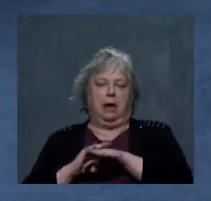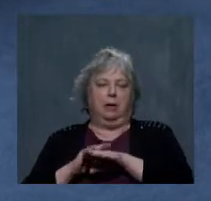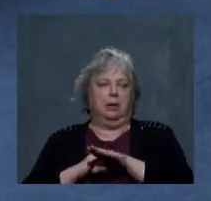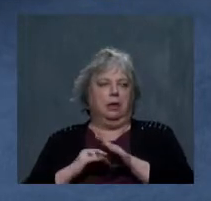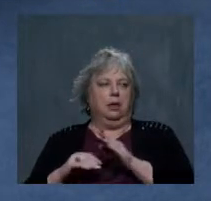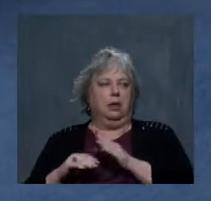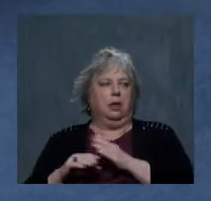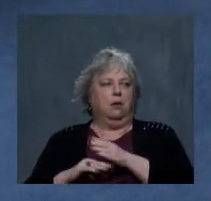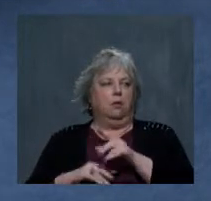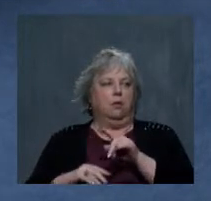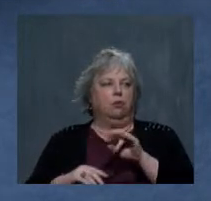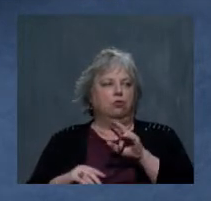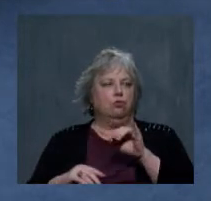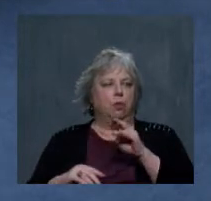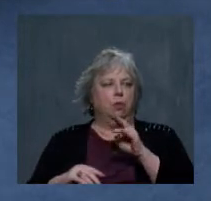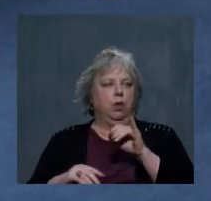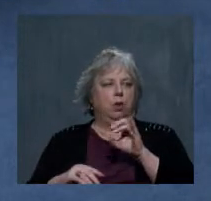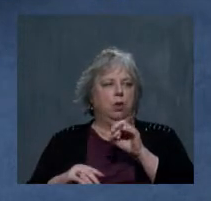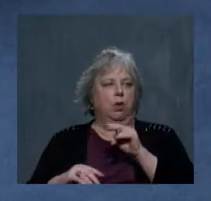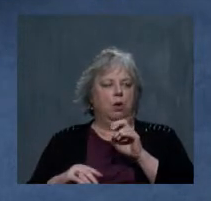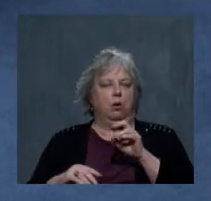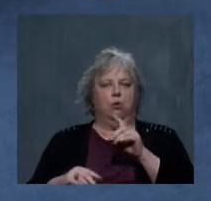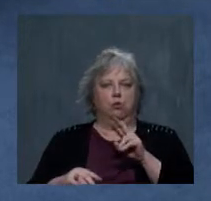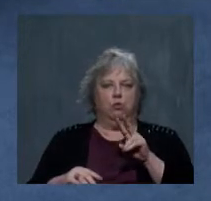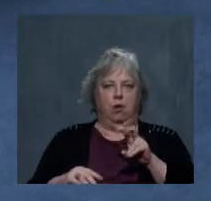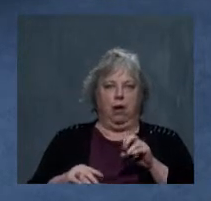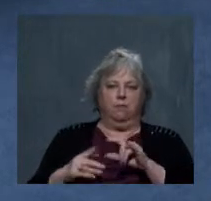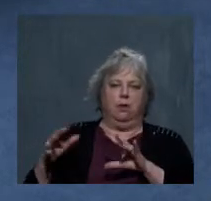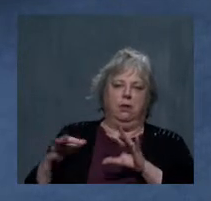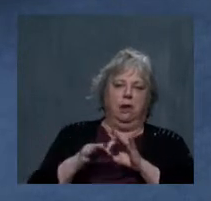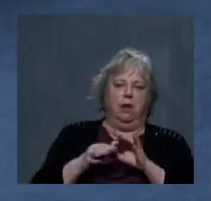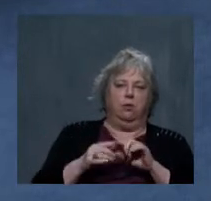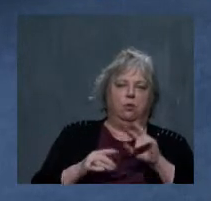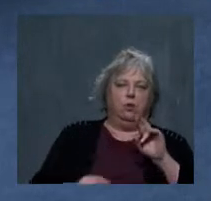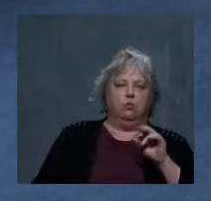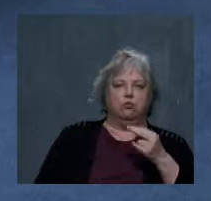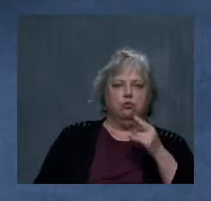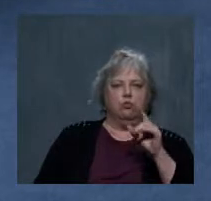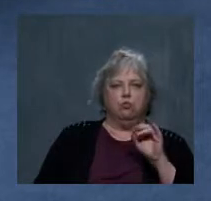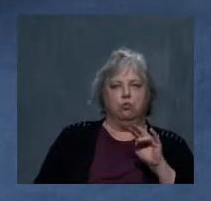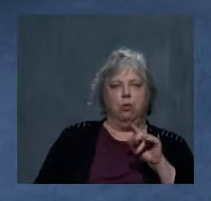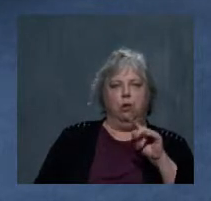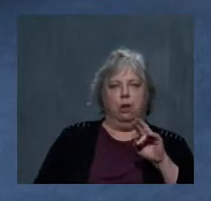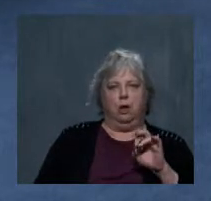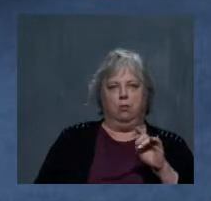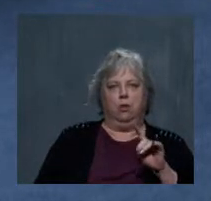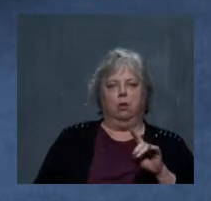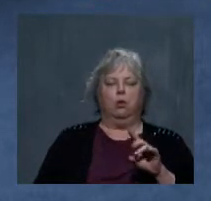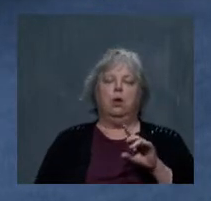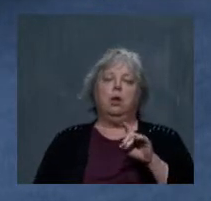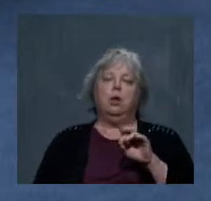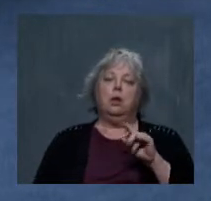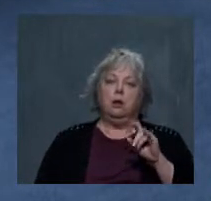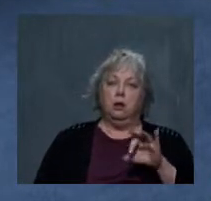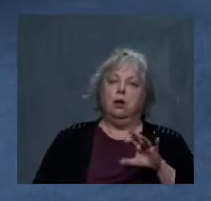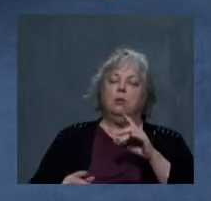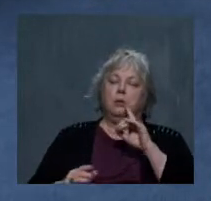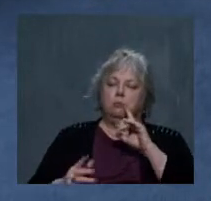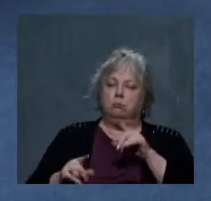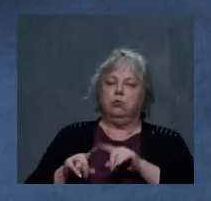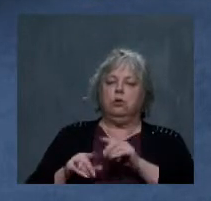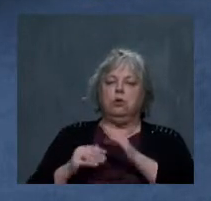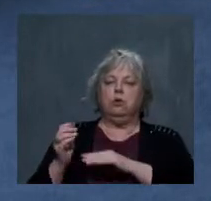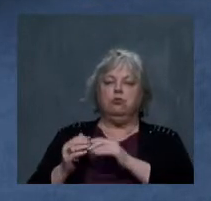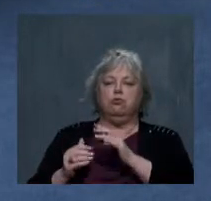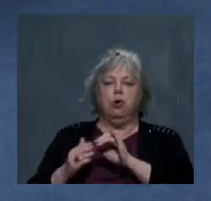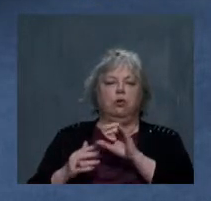over to Breon Drive, which then ties into Rawling Road. Deltic has agreed to construct that access in a manner so that if in the